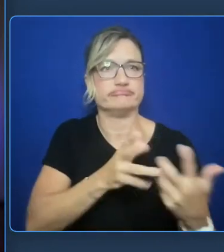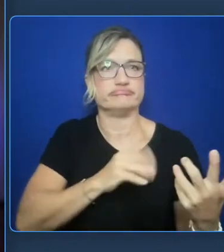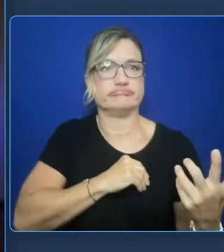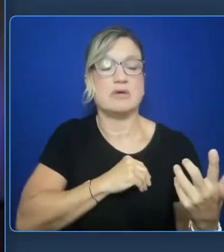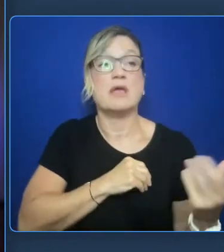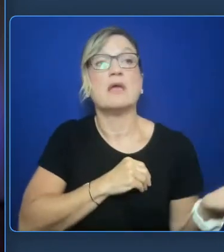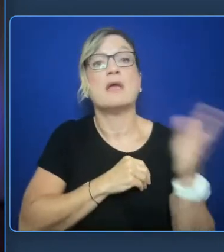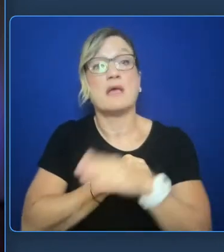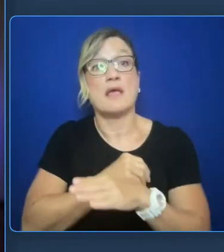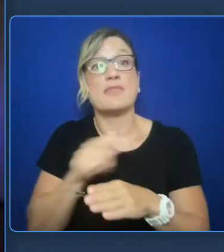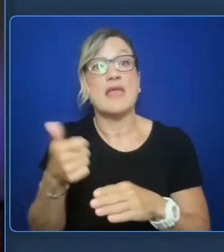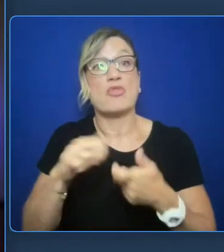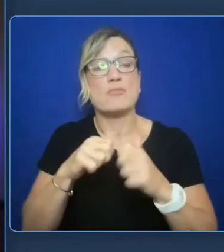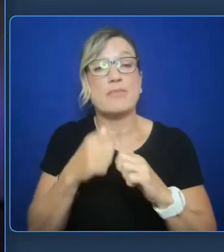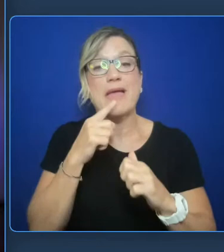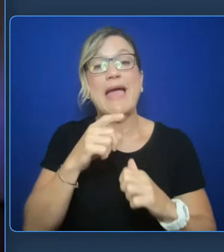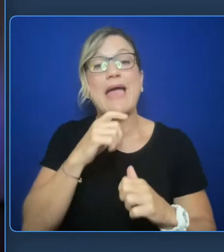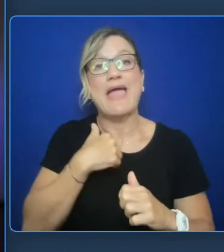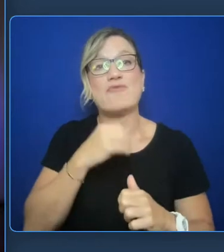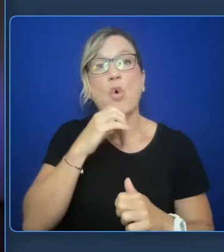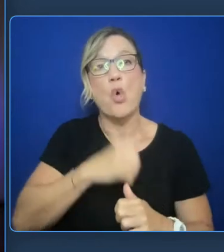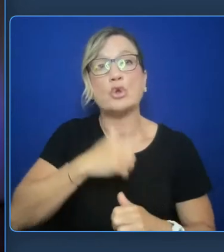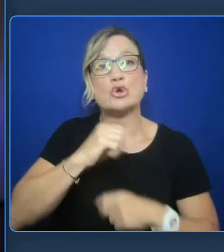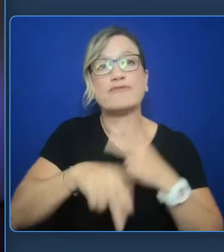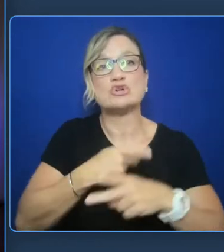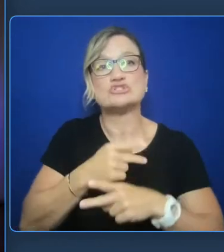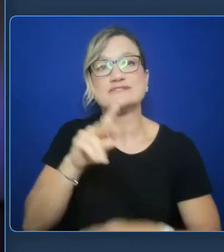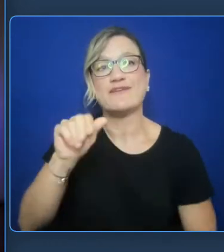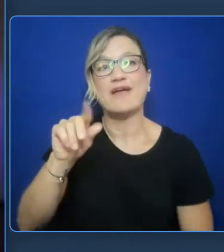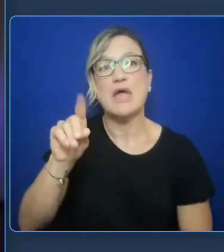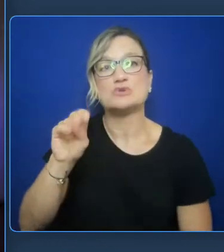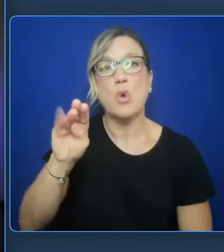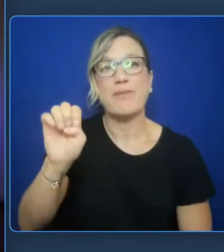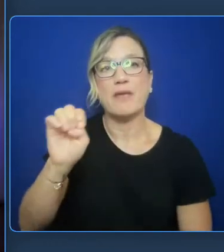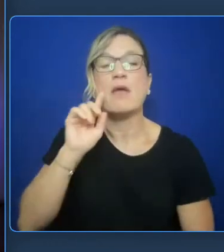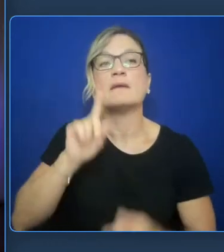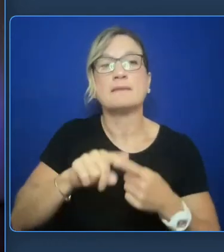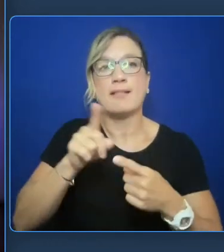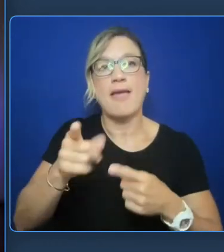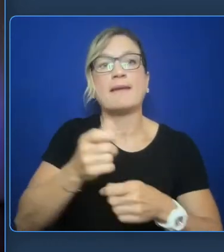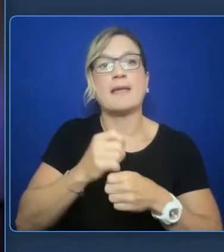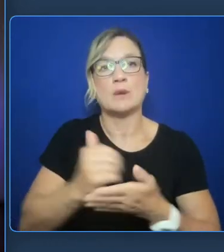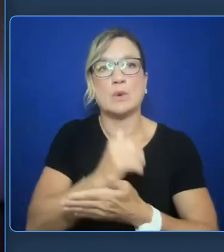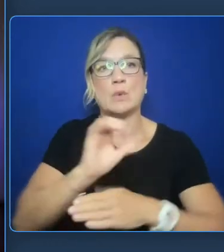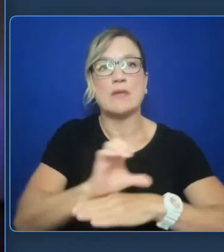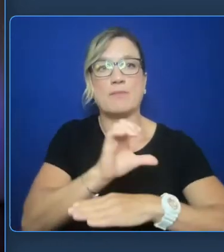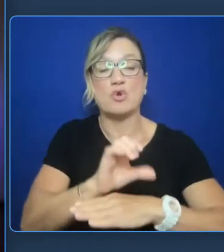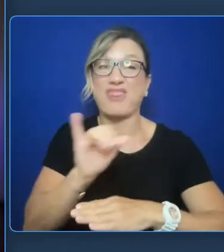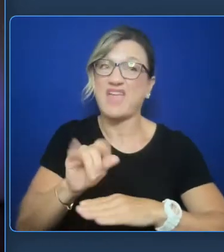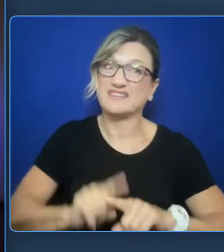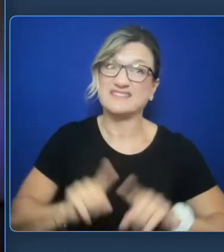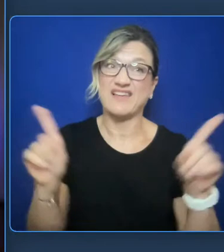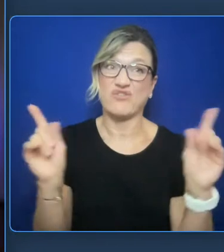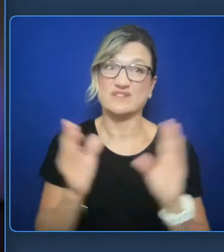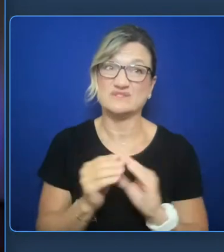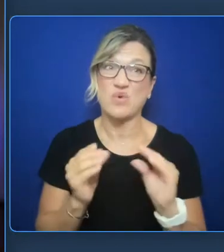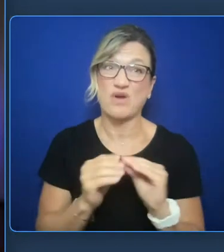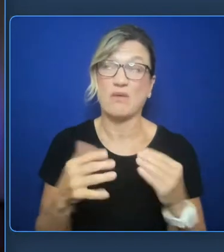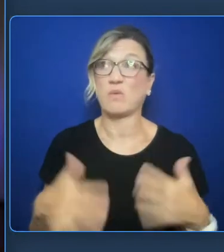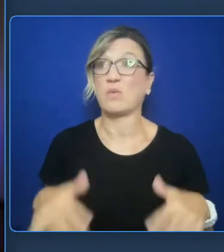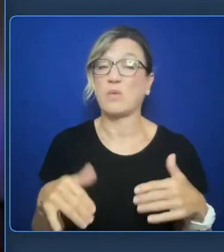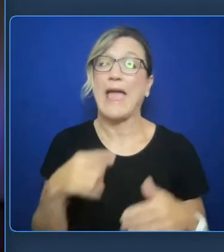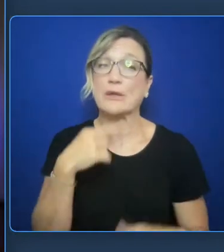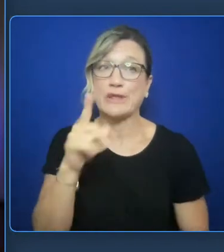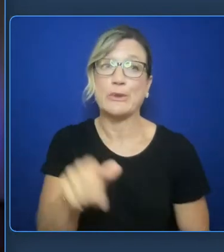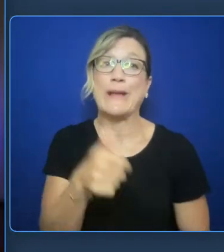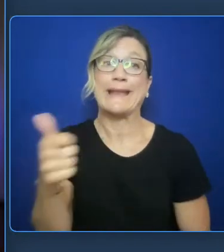problem is that I'm stuck with older versions of Adobe until I get a new computer, and that's a completely different story that we'll tell some